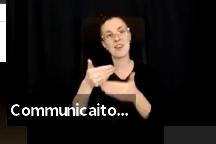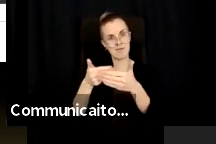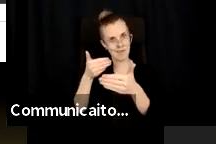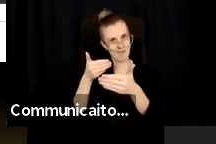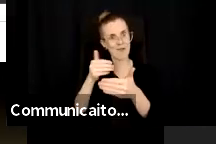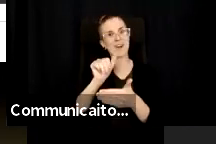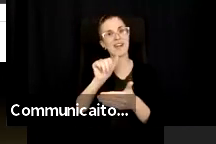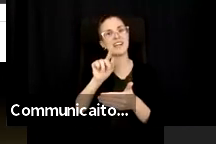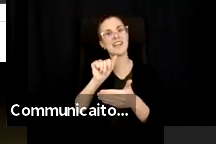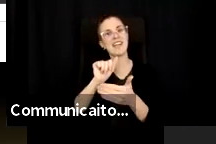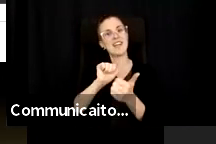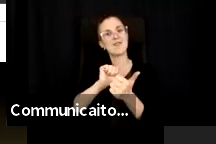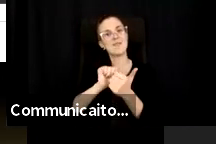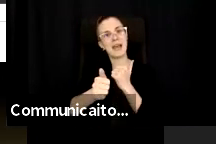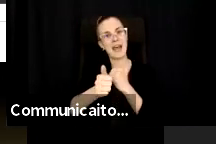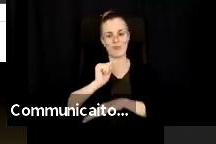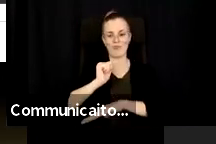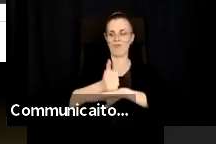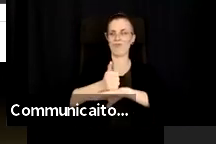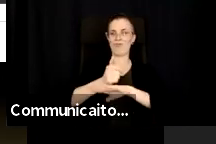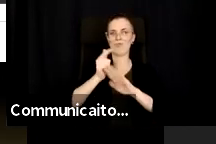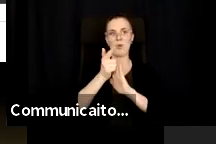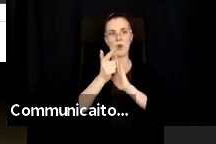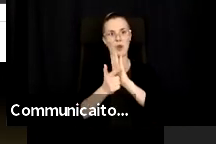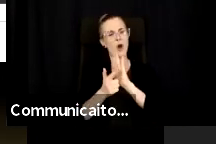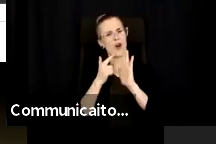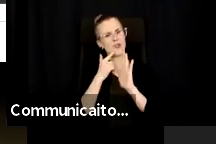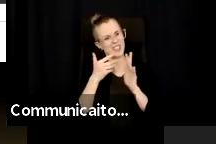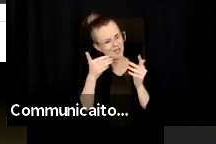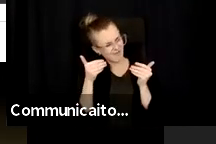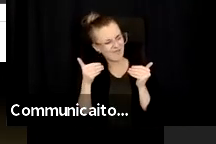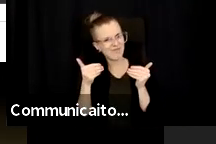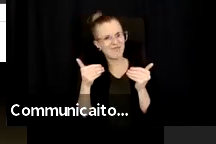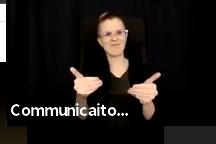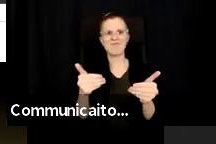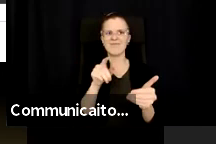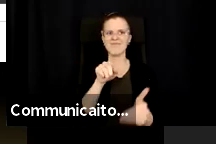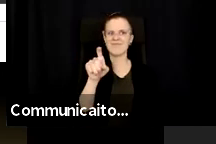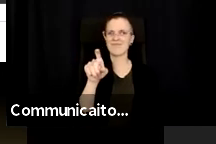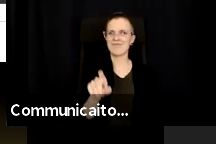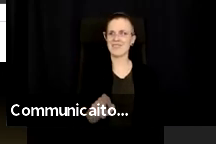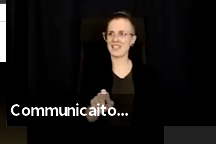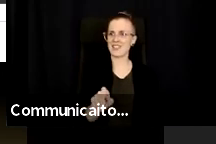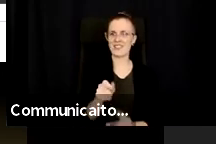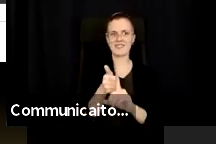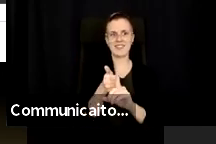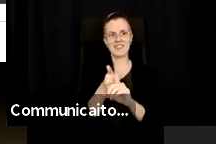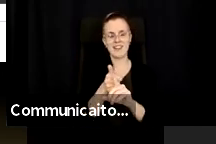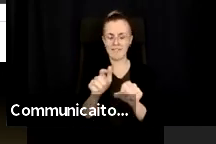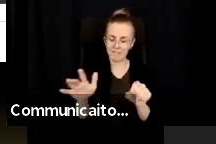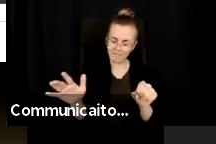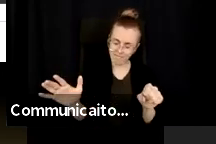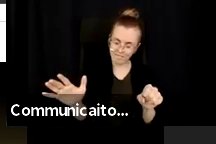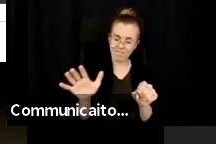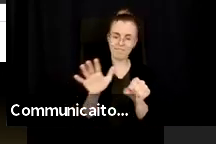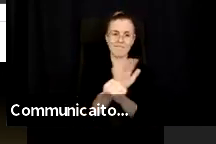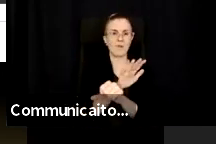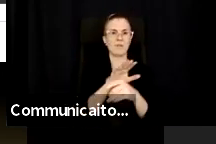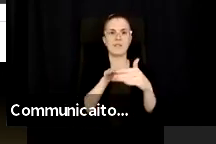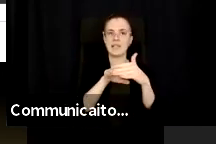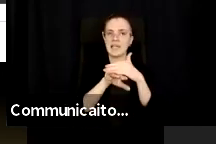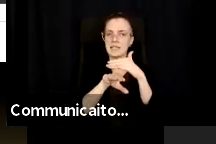passed. Let's make Texas not only a fully accessible